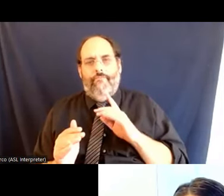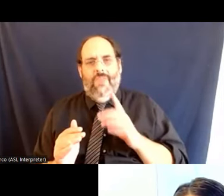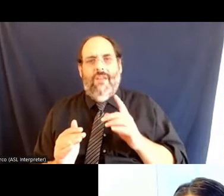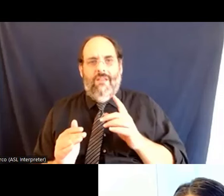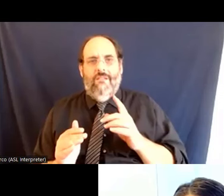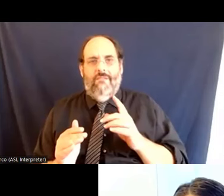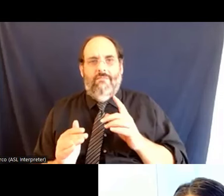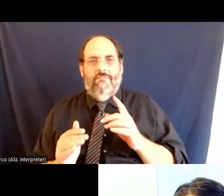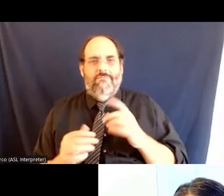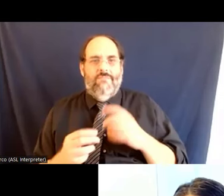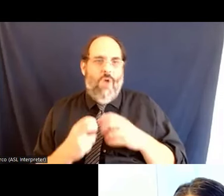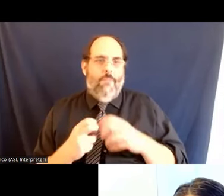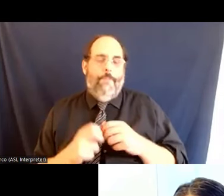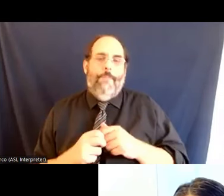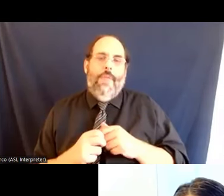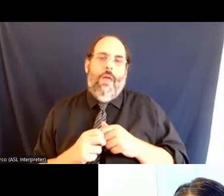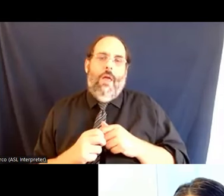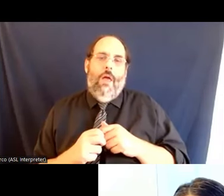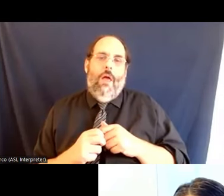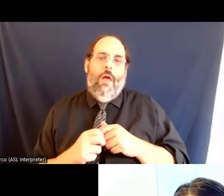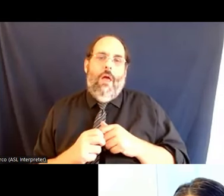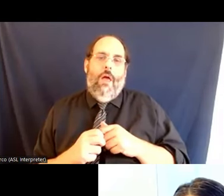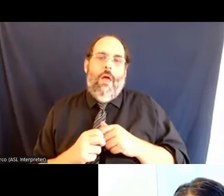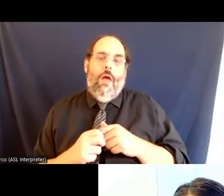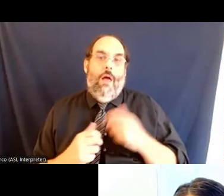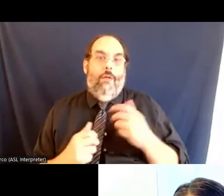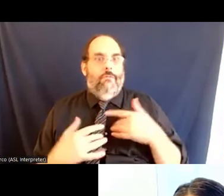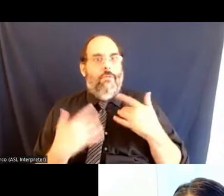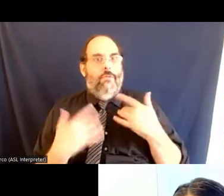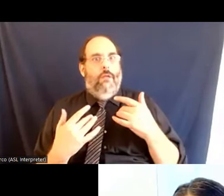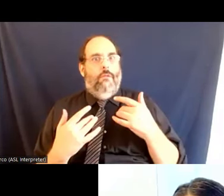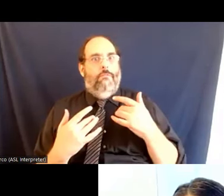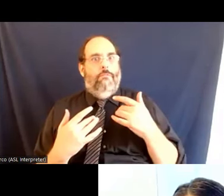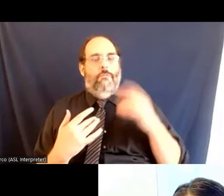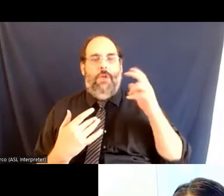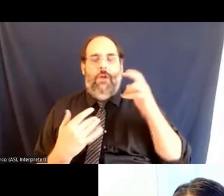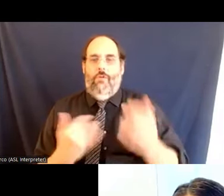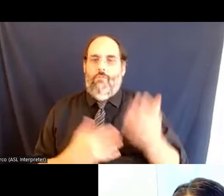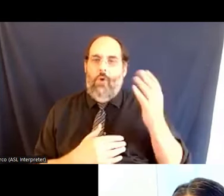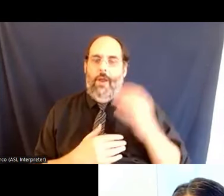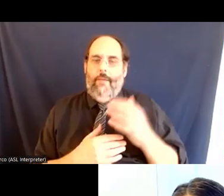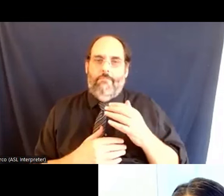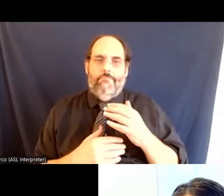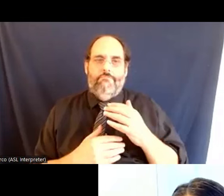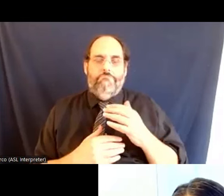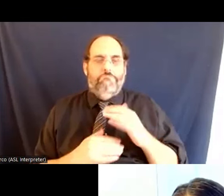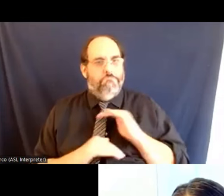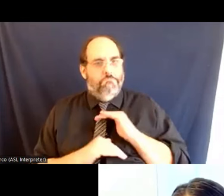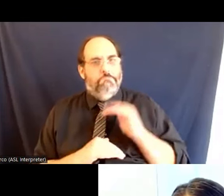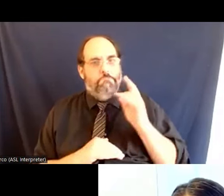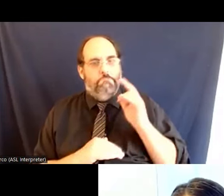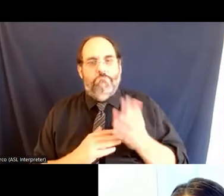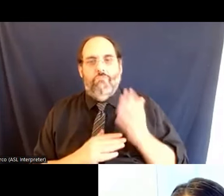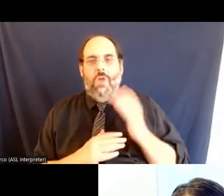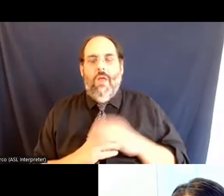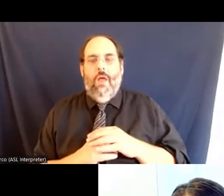problematic. I was delighted to wake up this morning to hear that